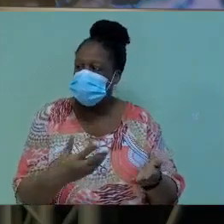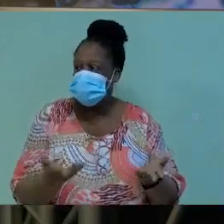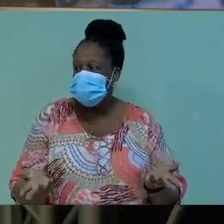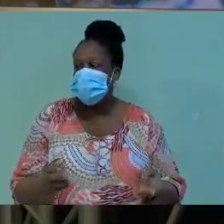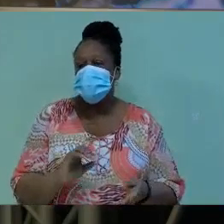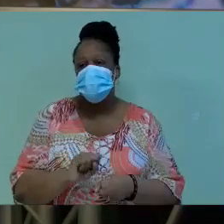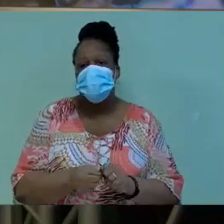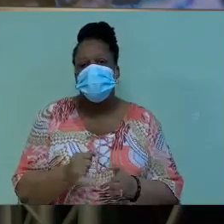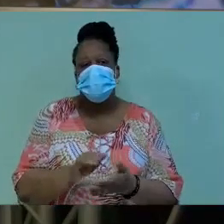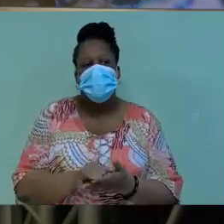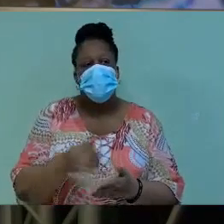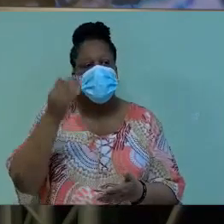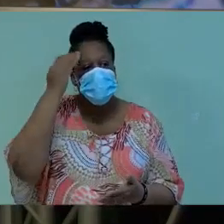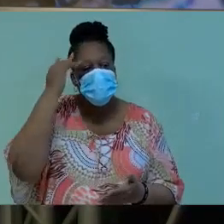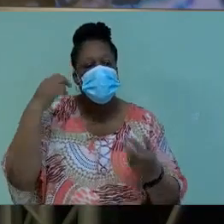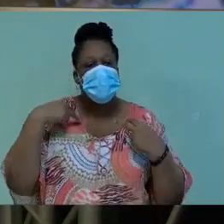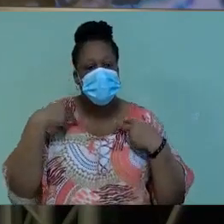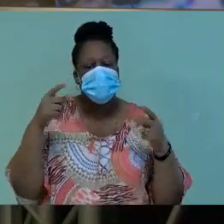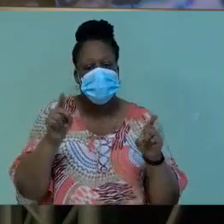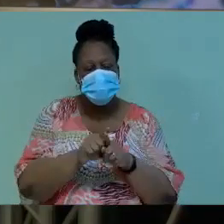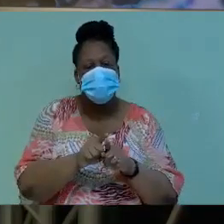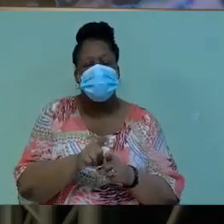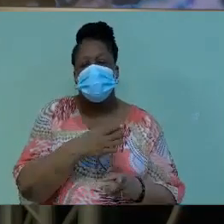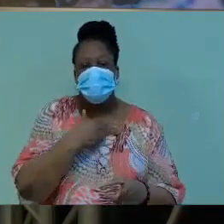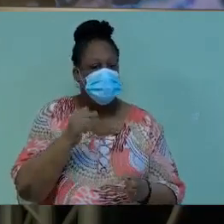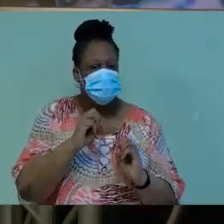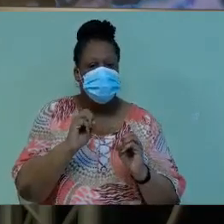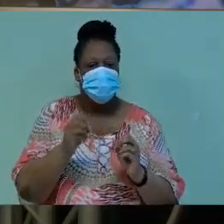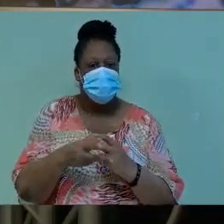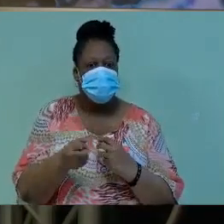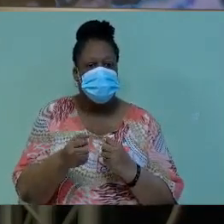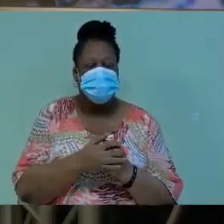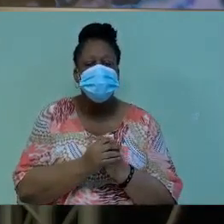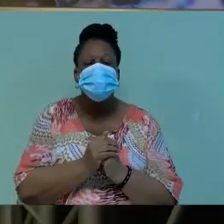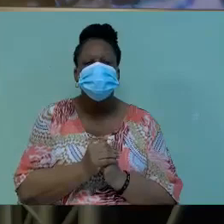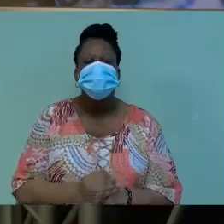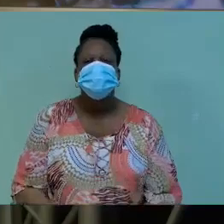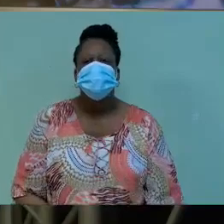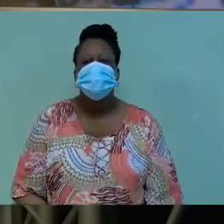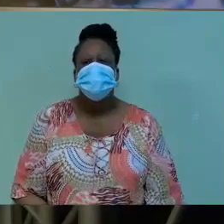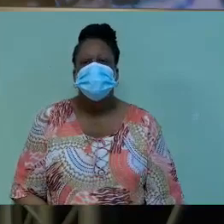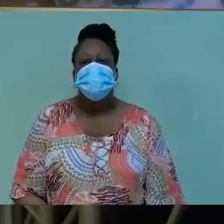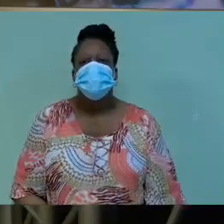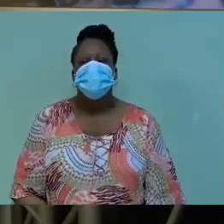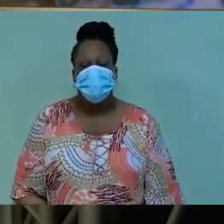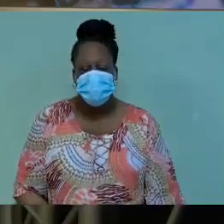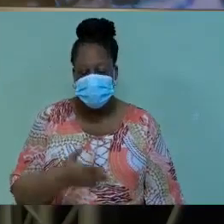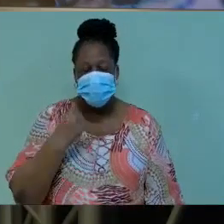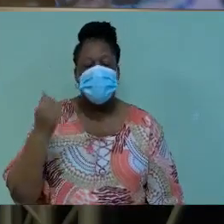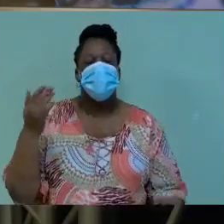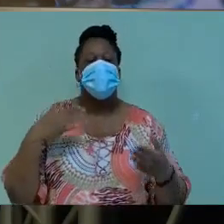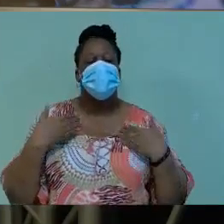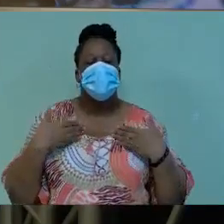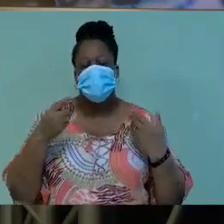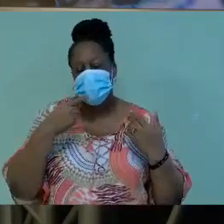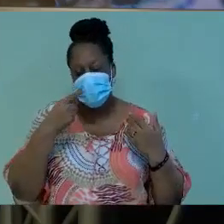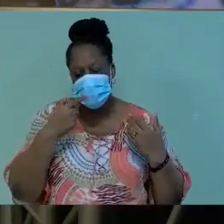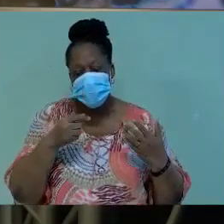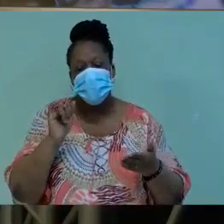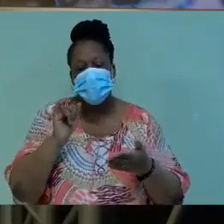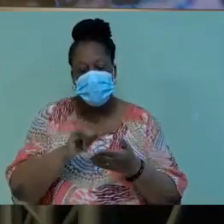manager of stores at the Joseph and Florence General Hospital. I'm pleased to report that the auditors conducted the count of the physical